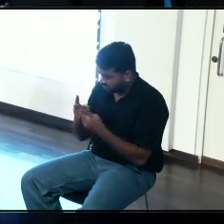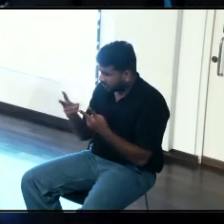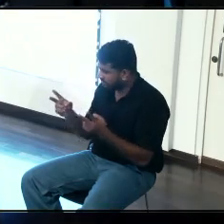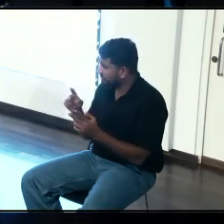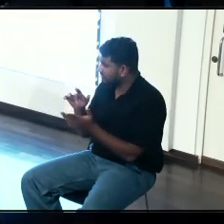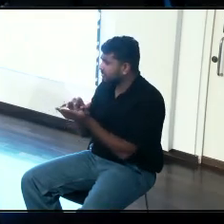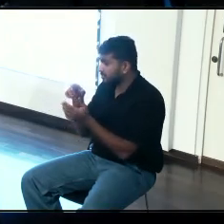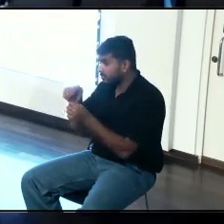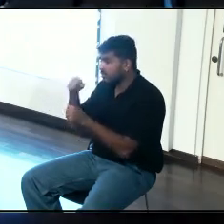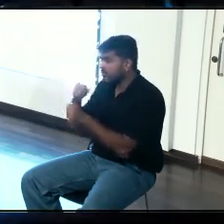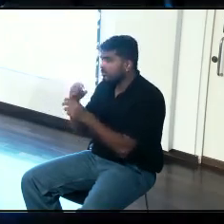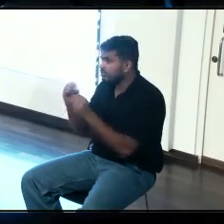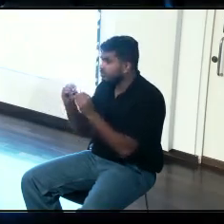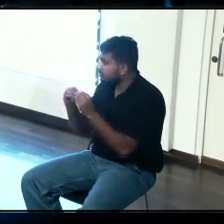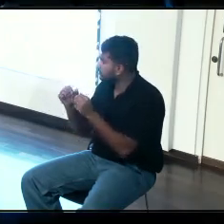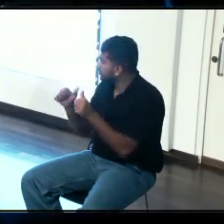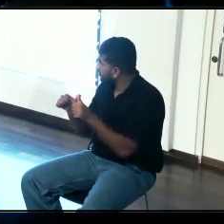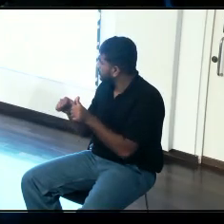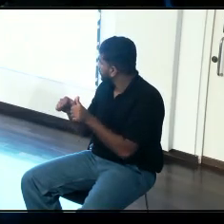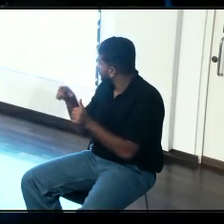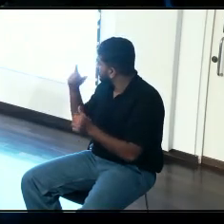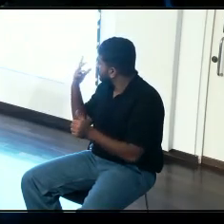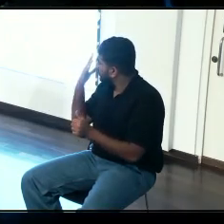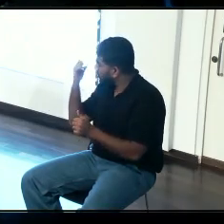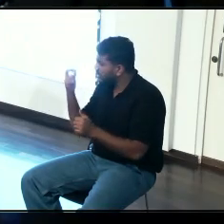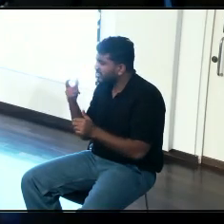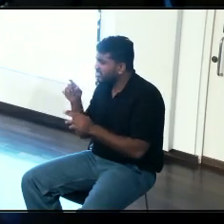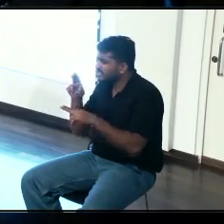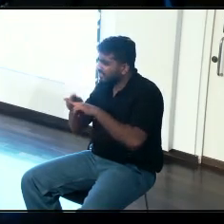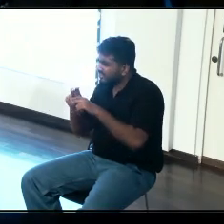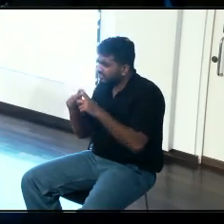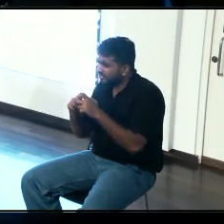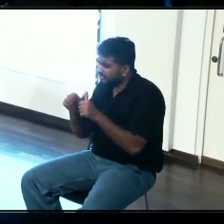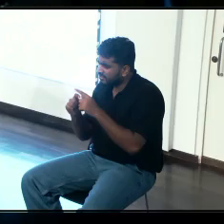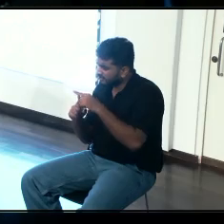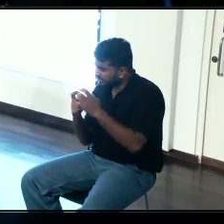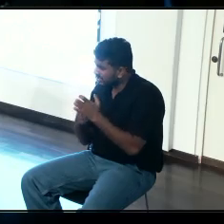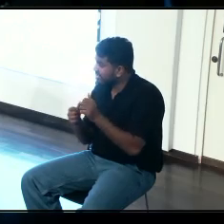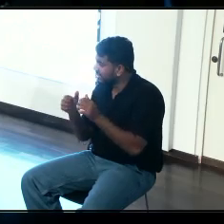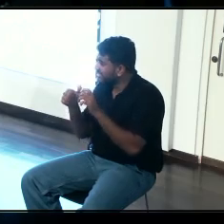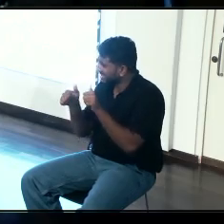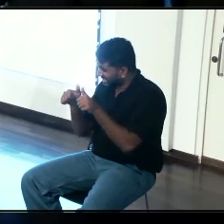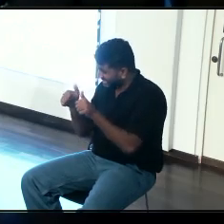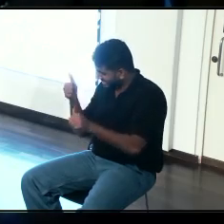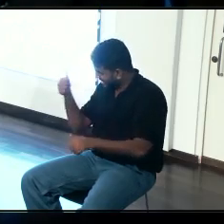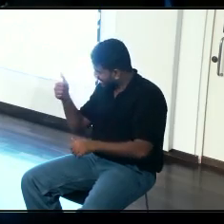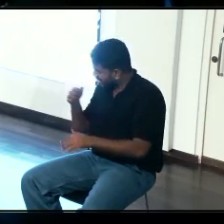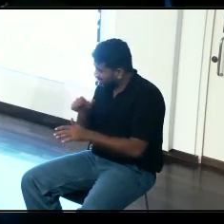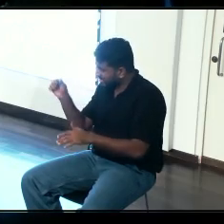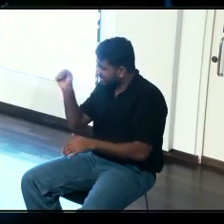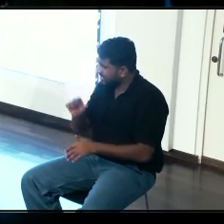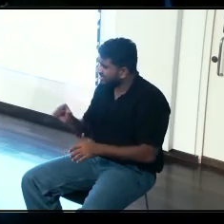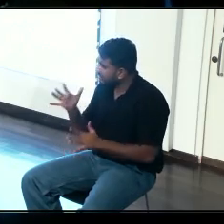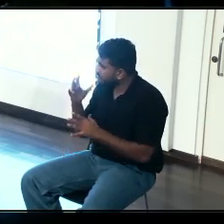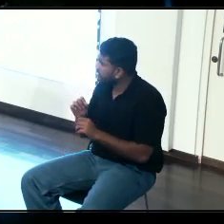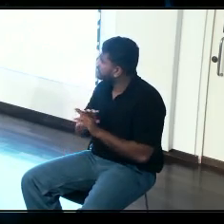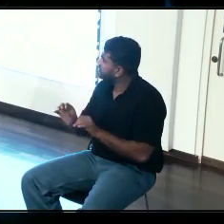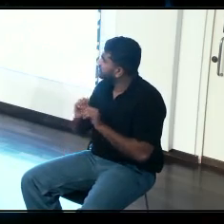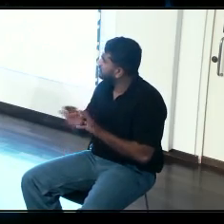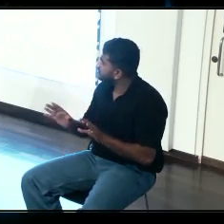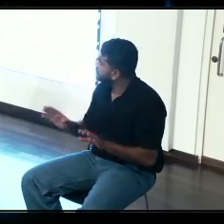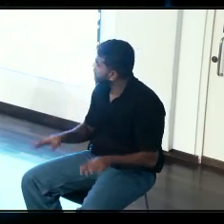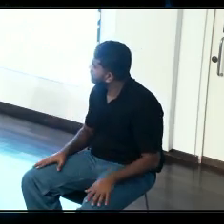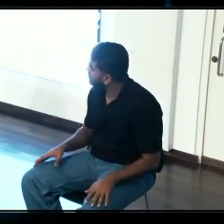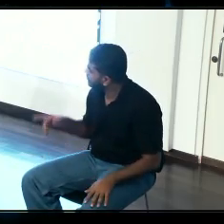of Goa. How did you decide to feature 6, and why these 6? Can you give us a brief overview of the book as well?